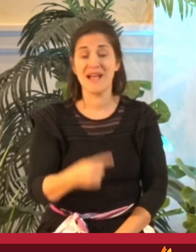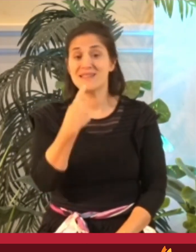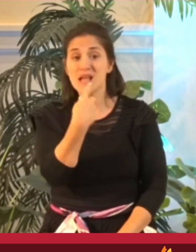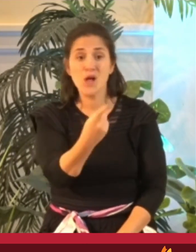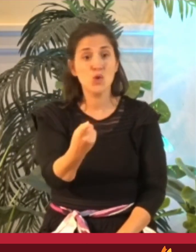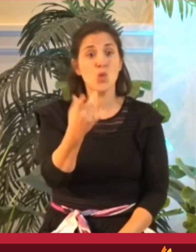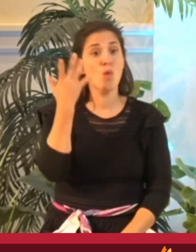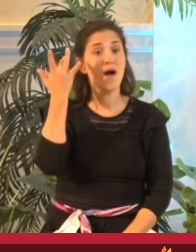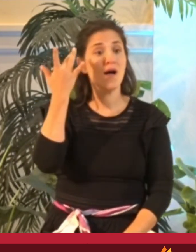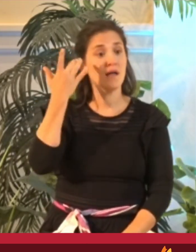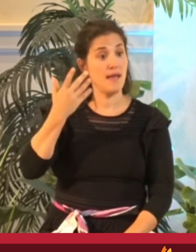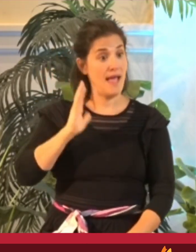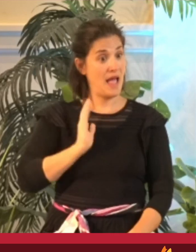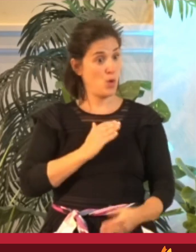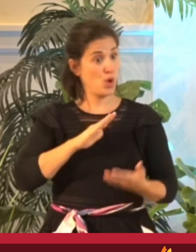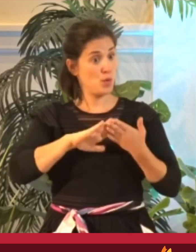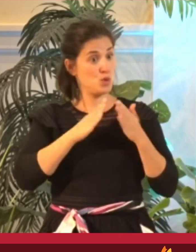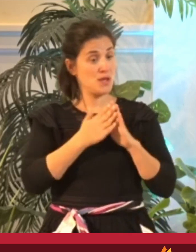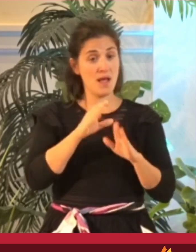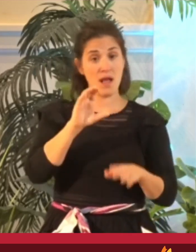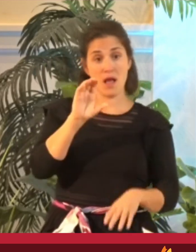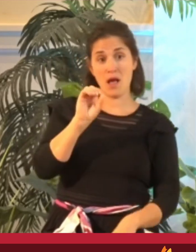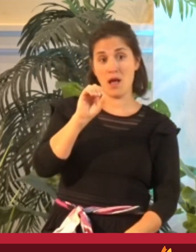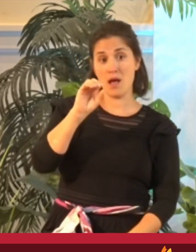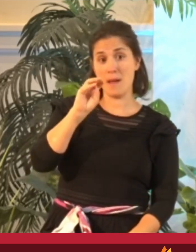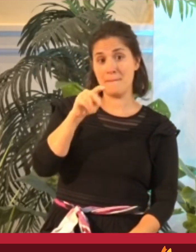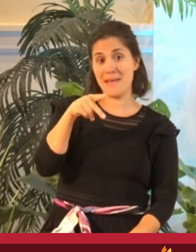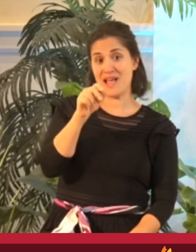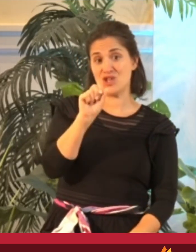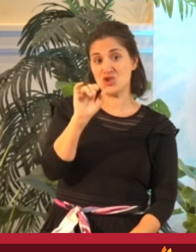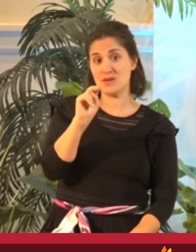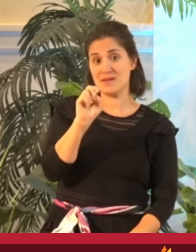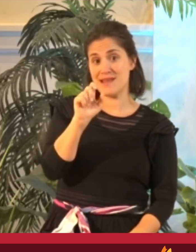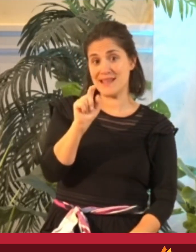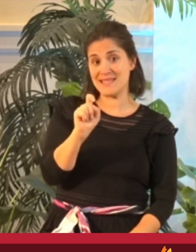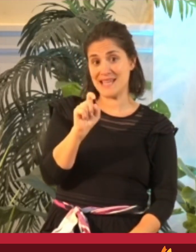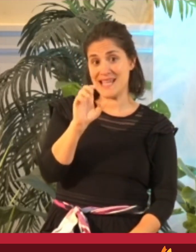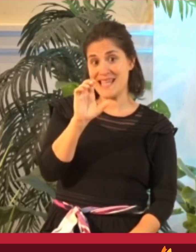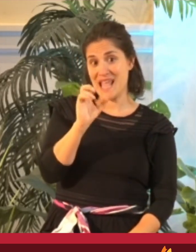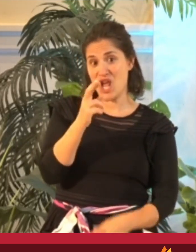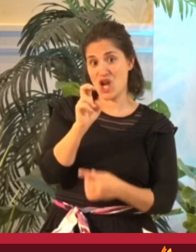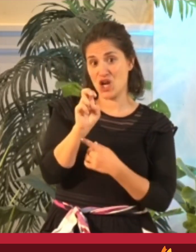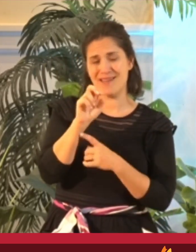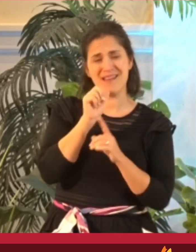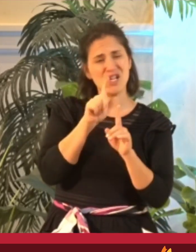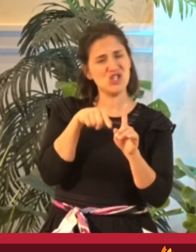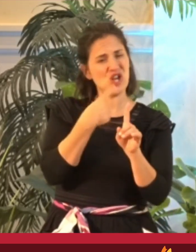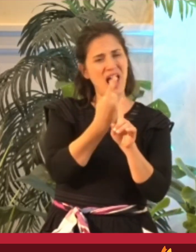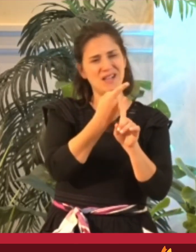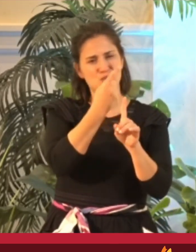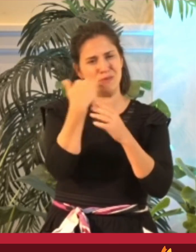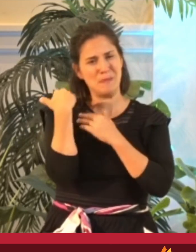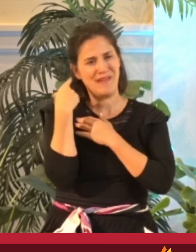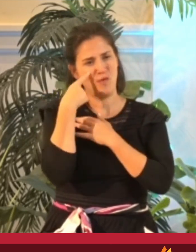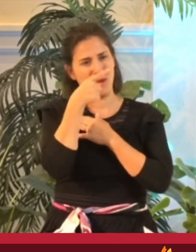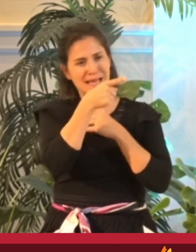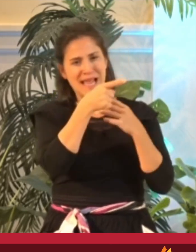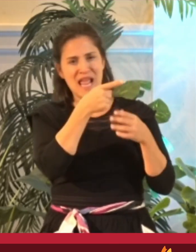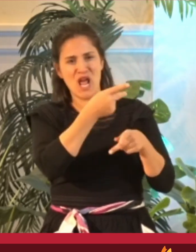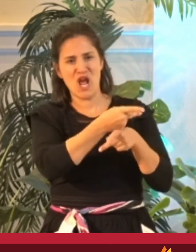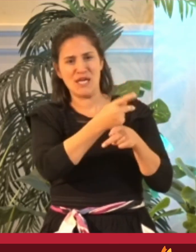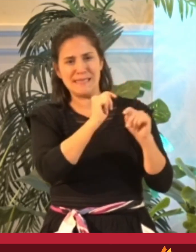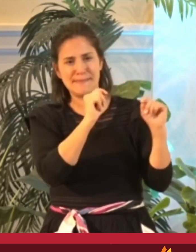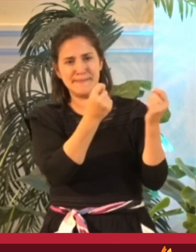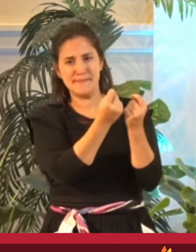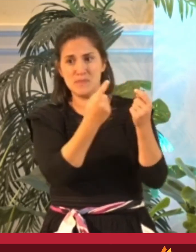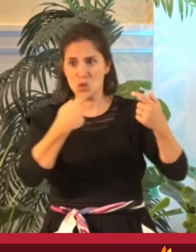community, compassionate care doesn't belong solely to the care team. We're all